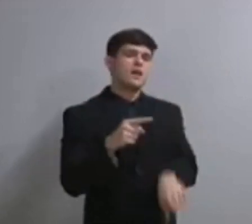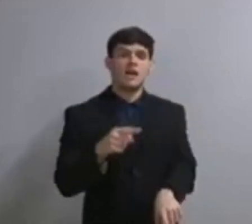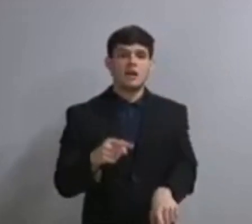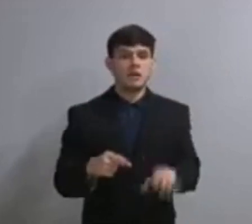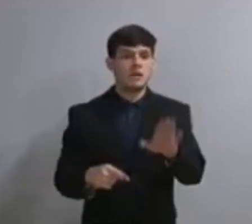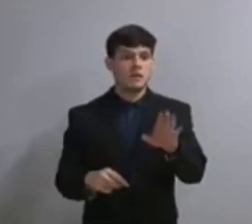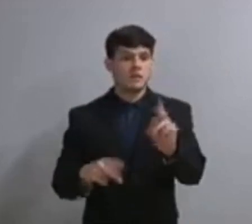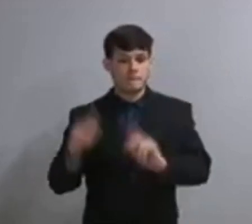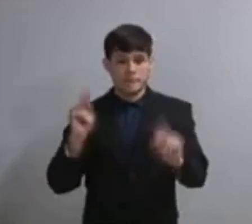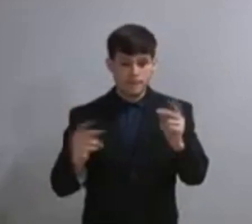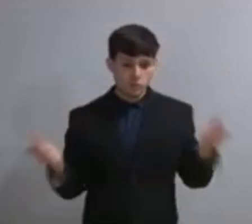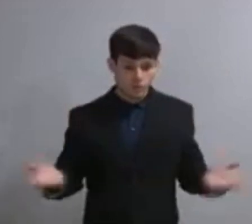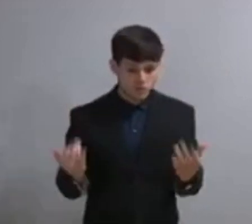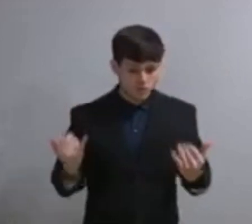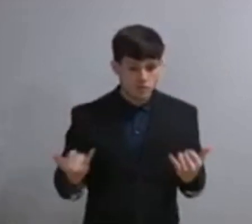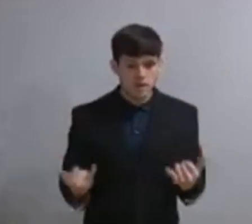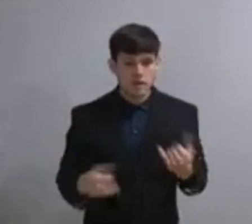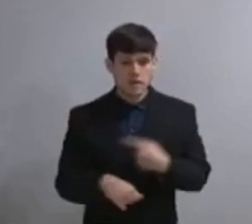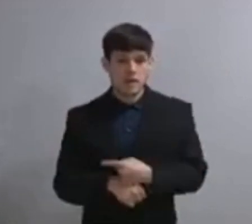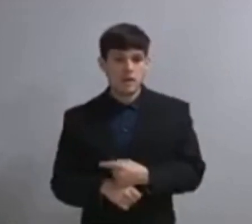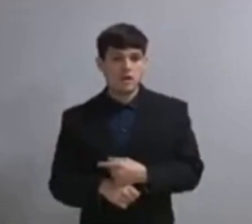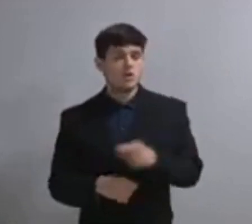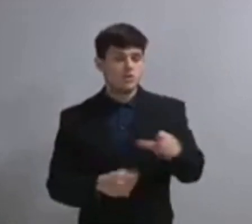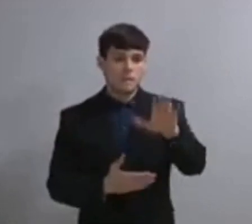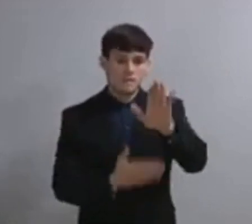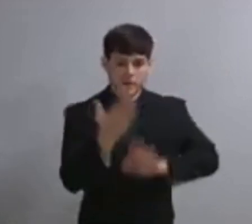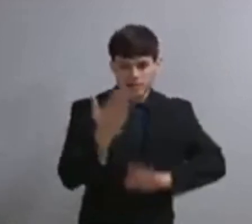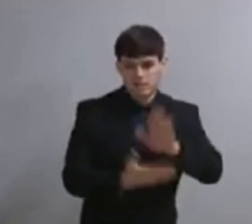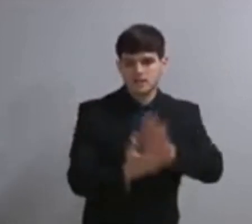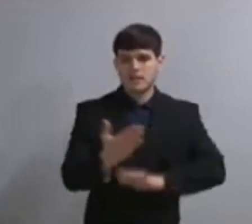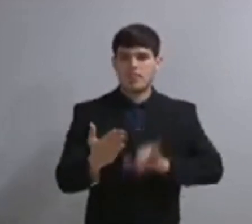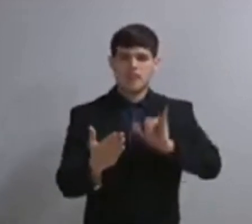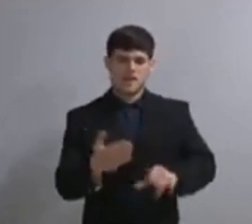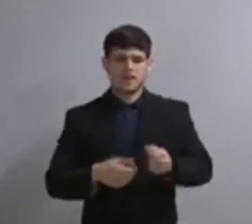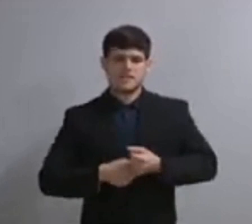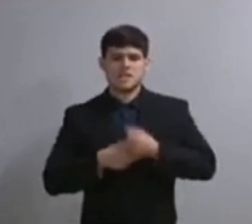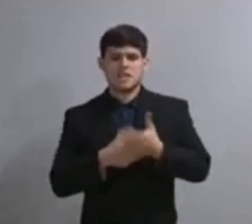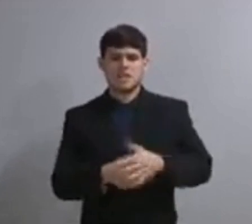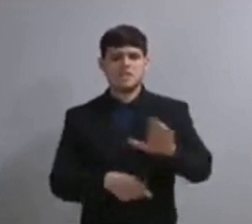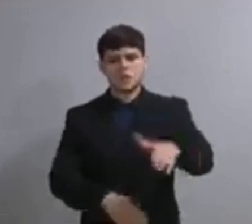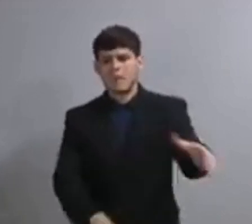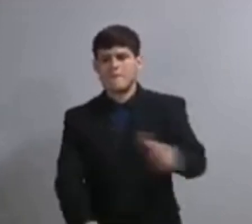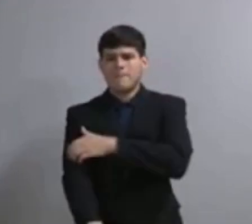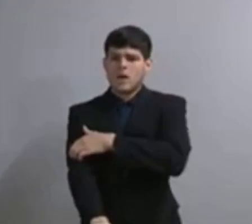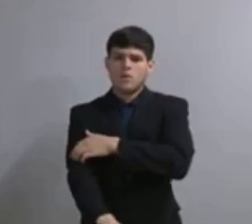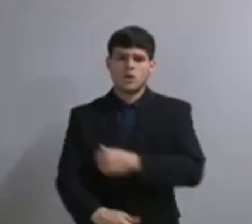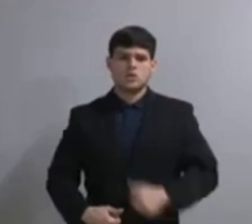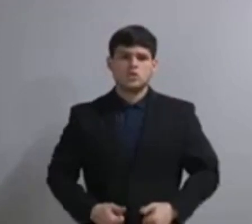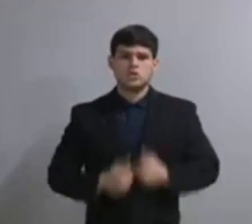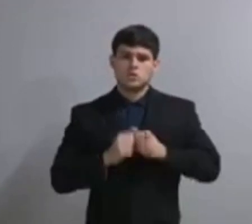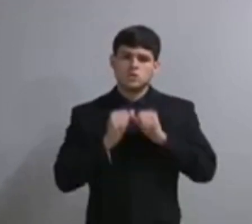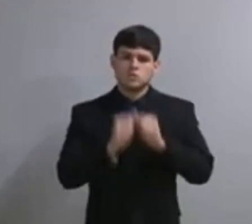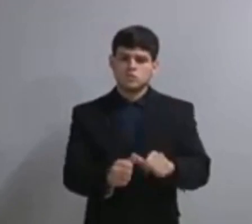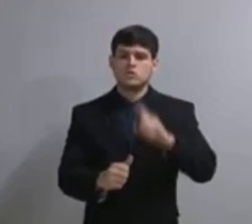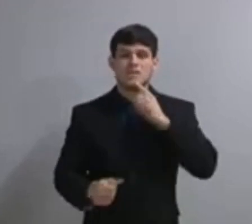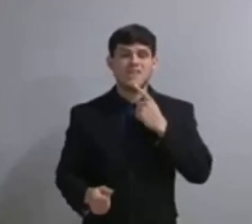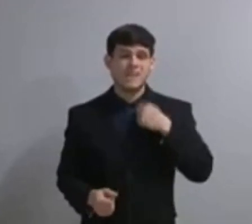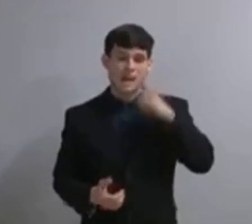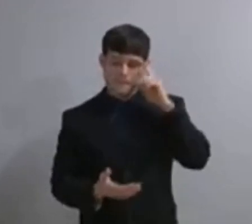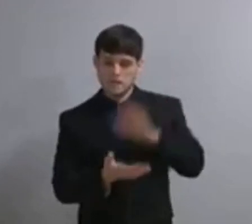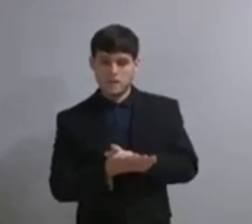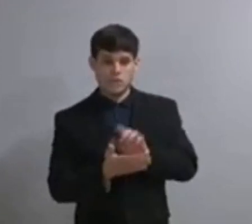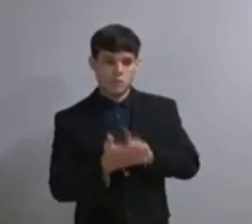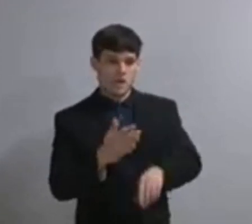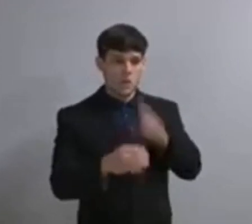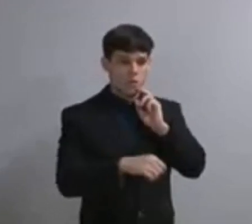your presence here today is the ultimate expression of your power to survive. And I believe that what can defeat